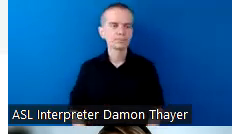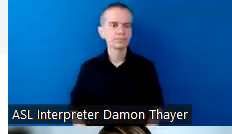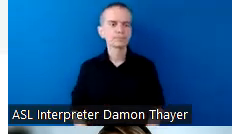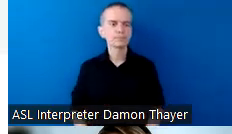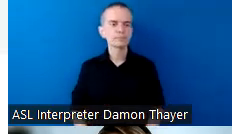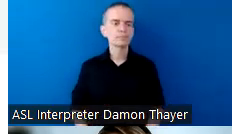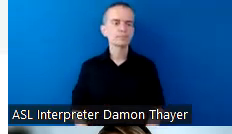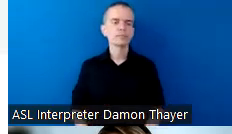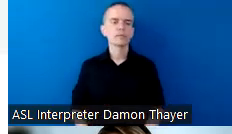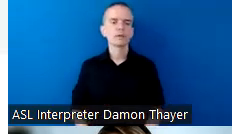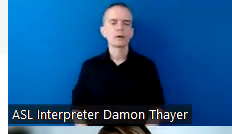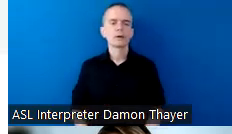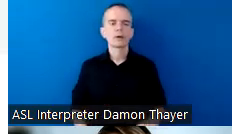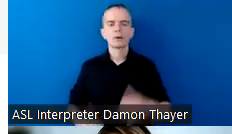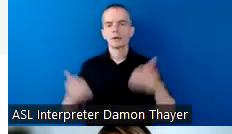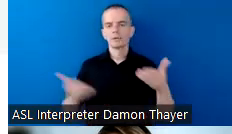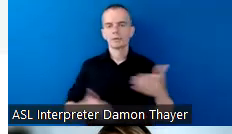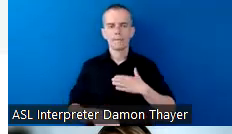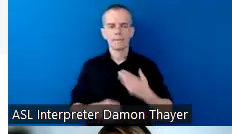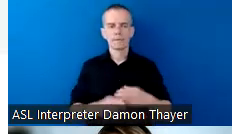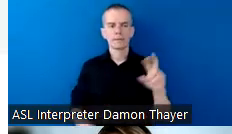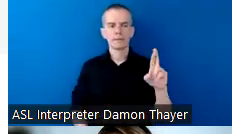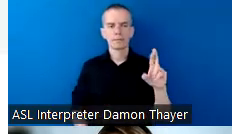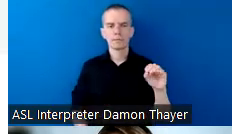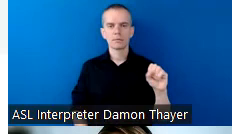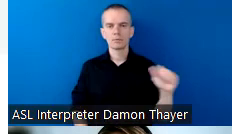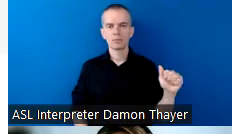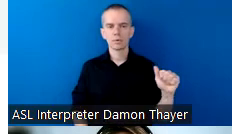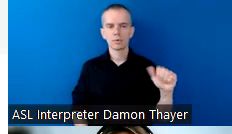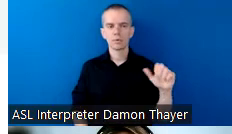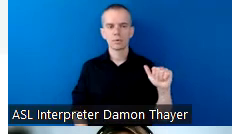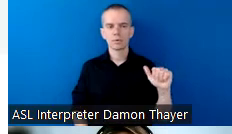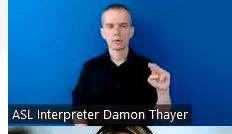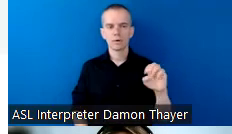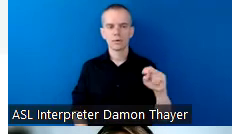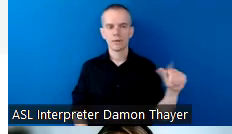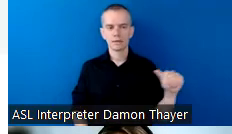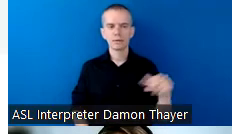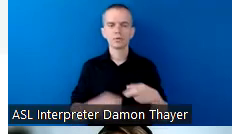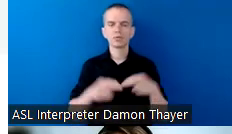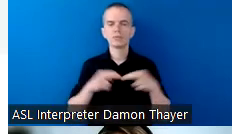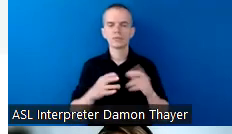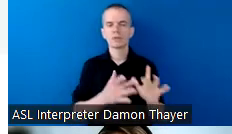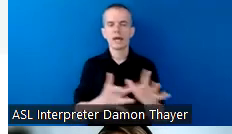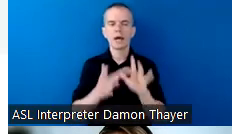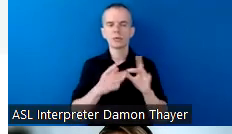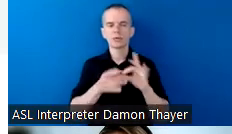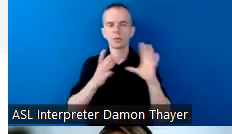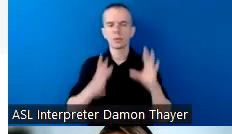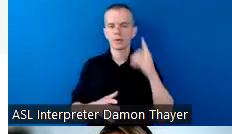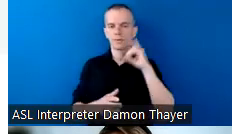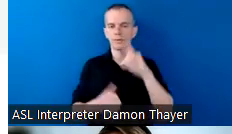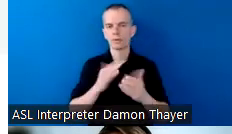So here are the introductions. So my name is Rosa Armenta. I am a regional outreach coordinator for the Community Partner Outreach Program